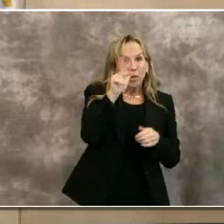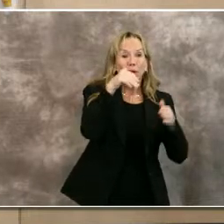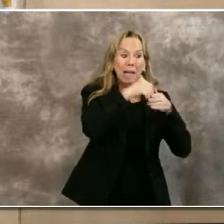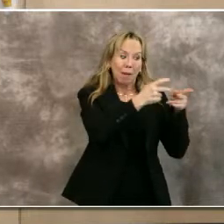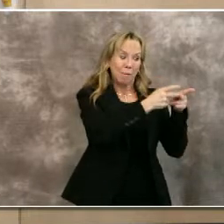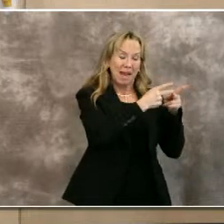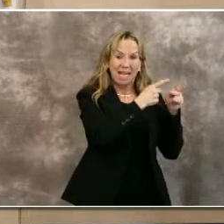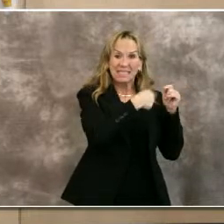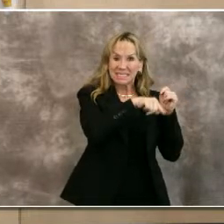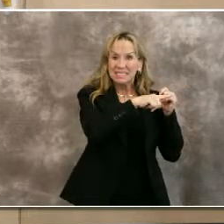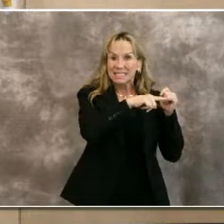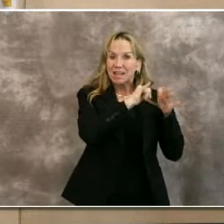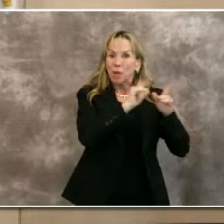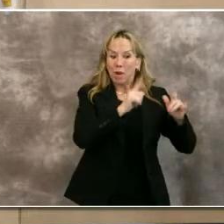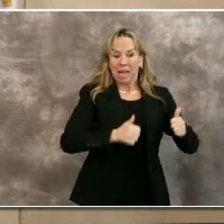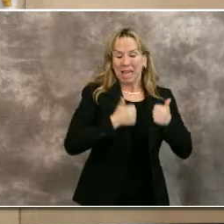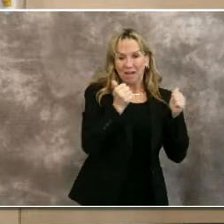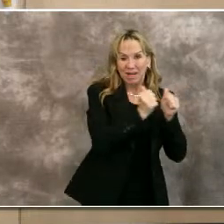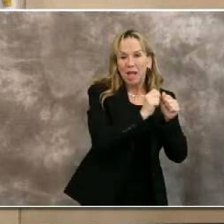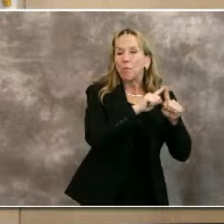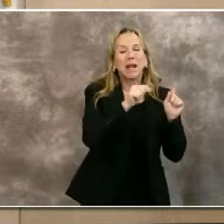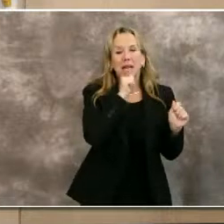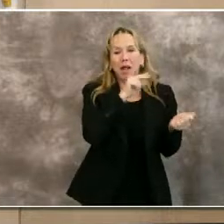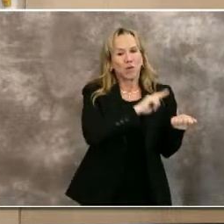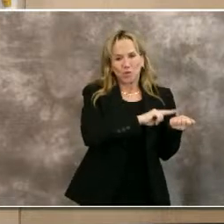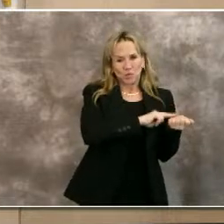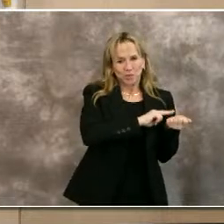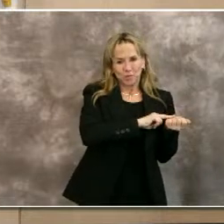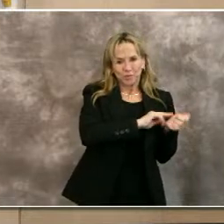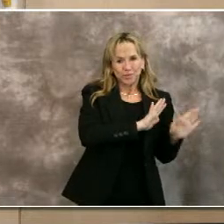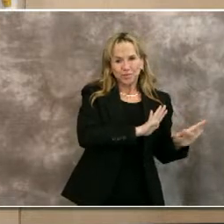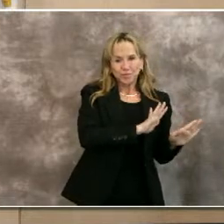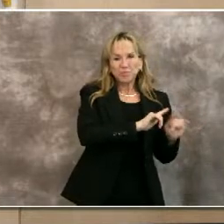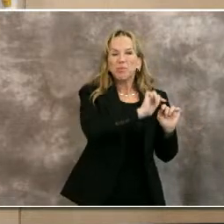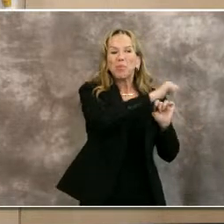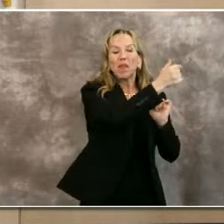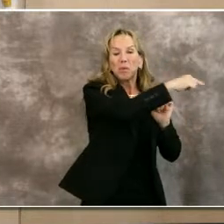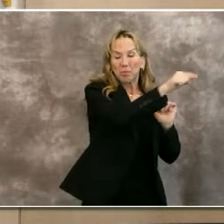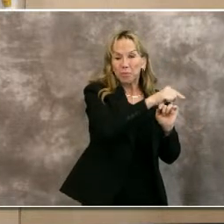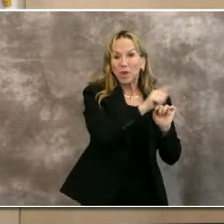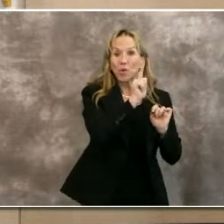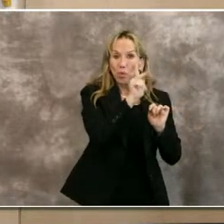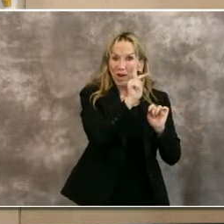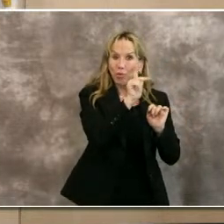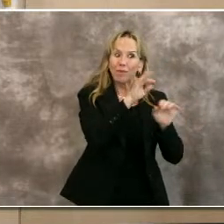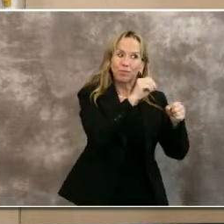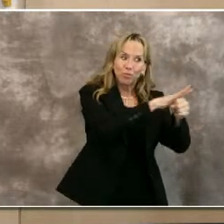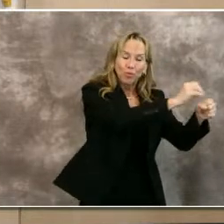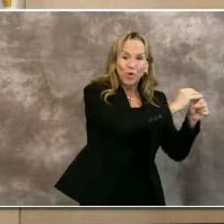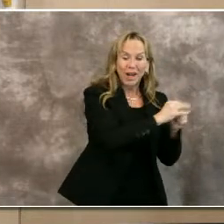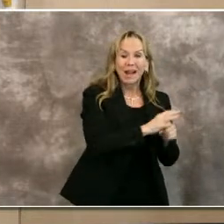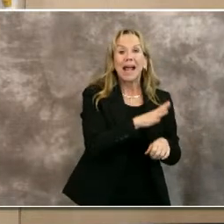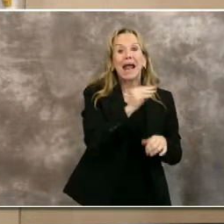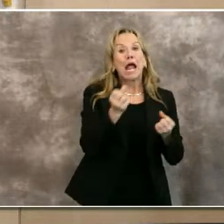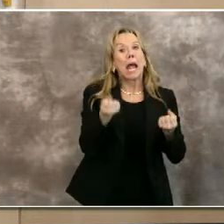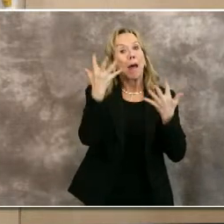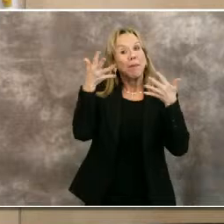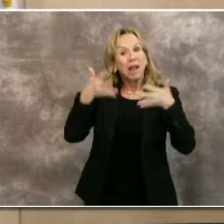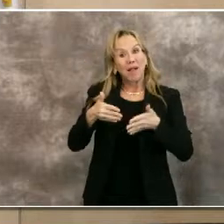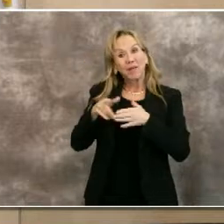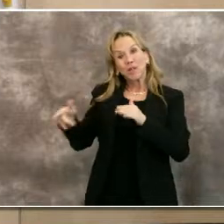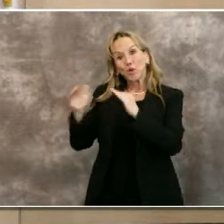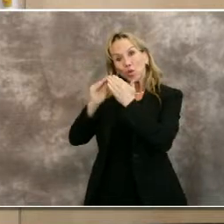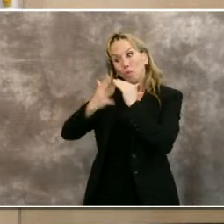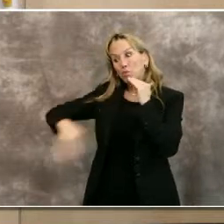nursing facilities or other congregate settings. And 11 are in community